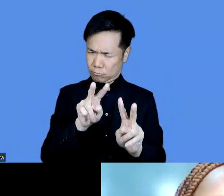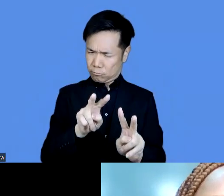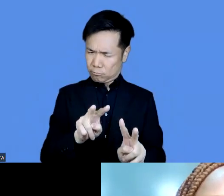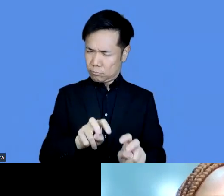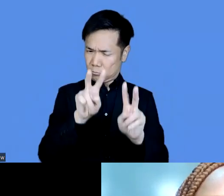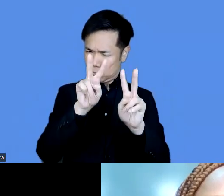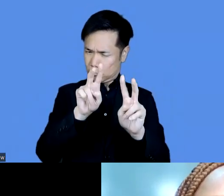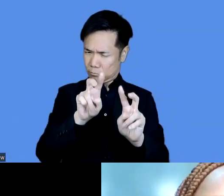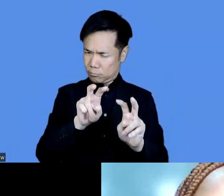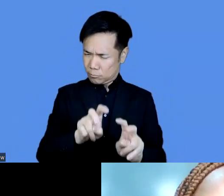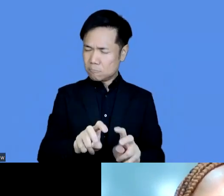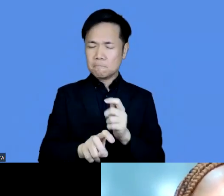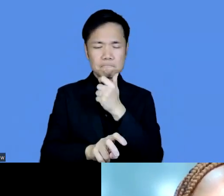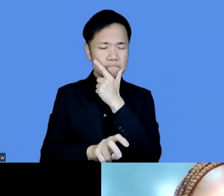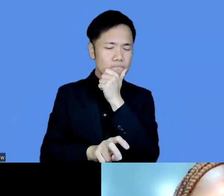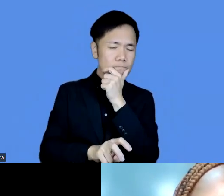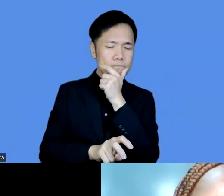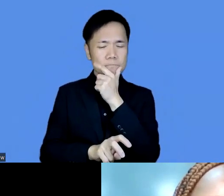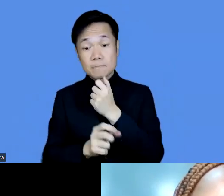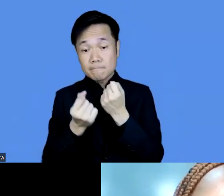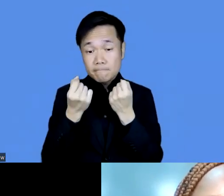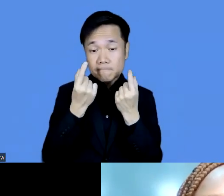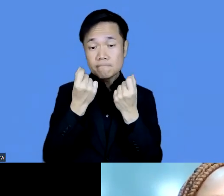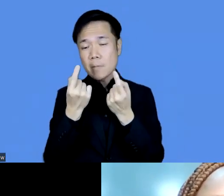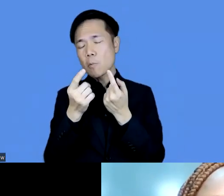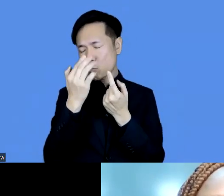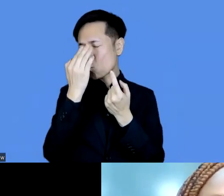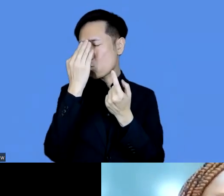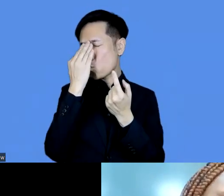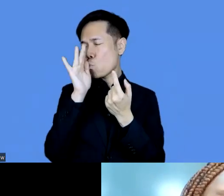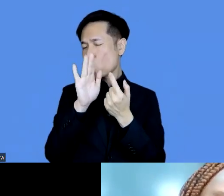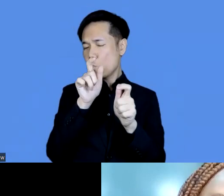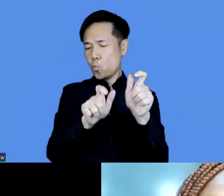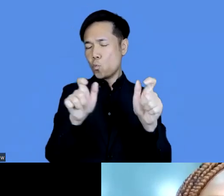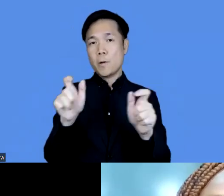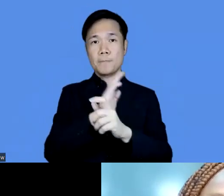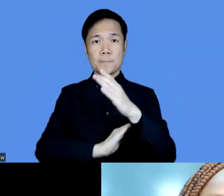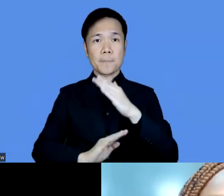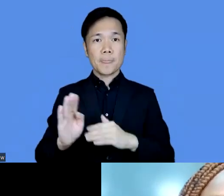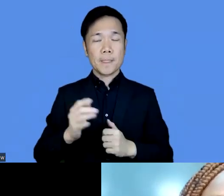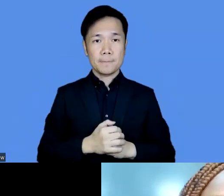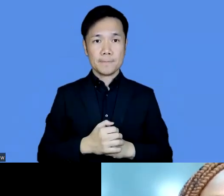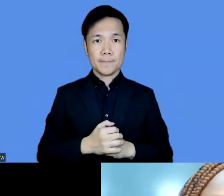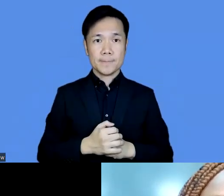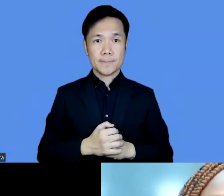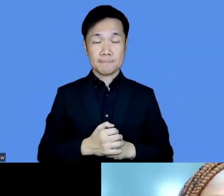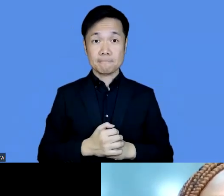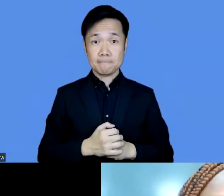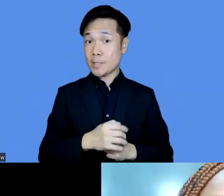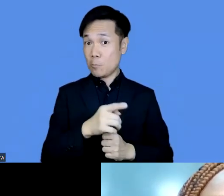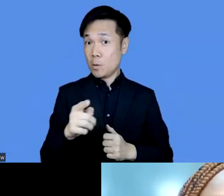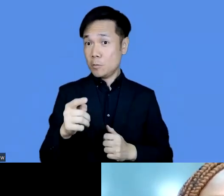us about the situation of persons with disabilities. And with that collaboration, we are very